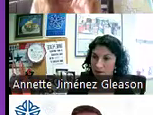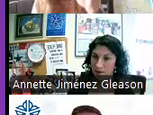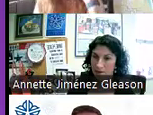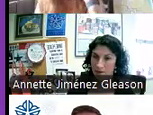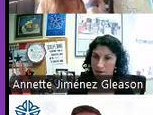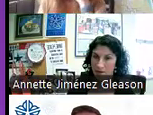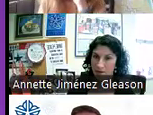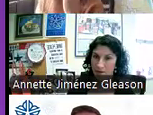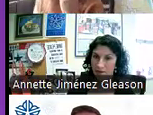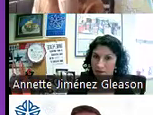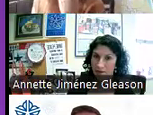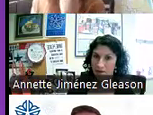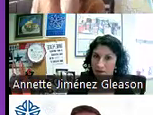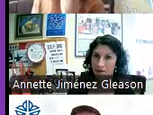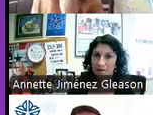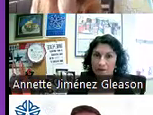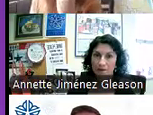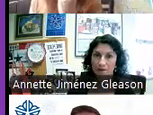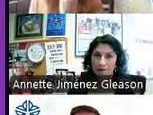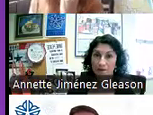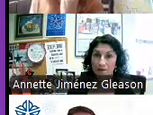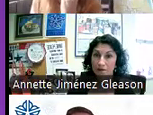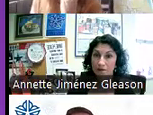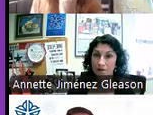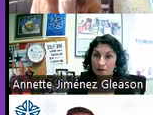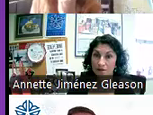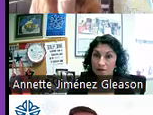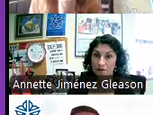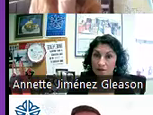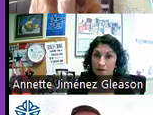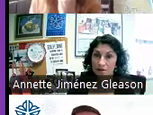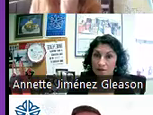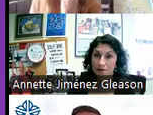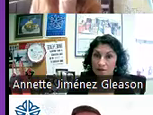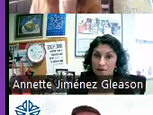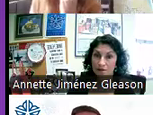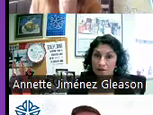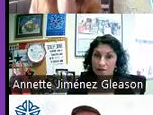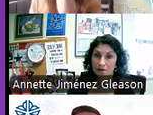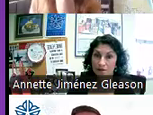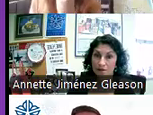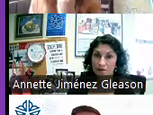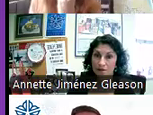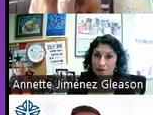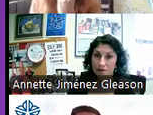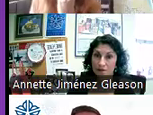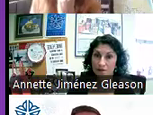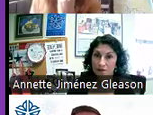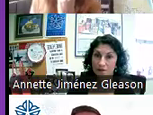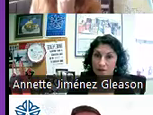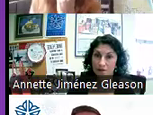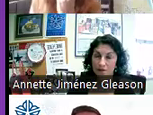discussion. The other idea for replacement or restoration or maintenance